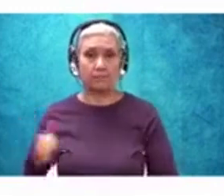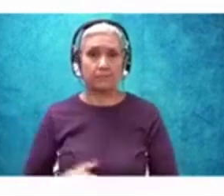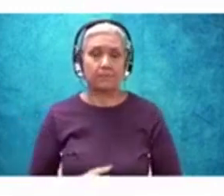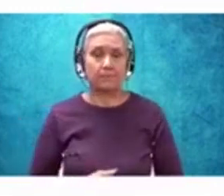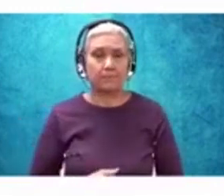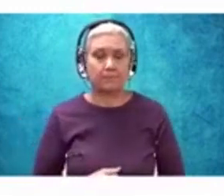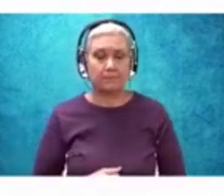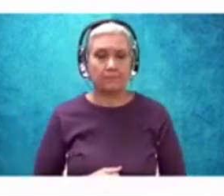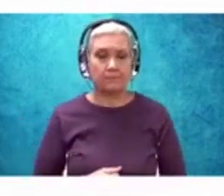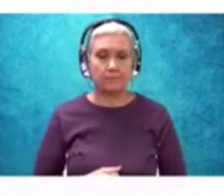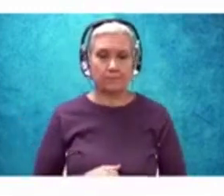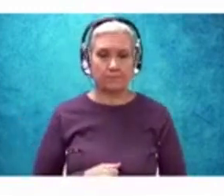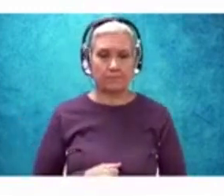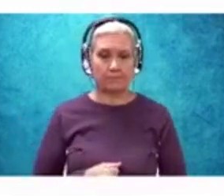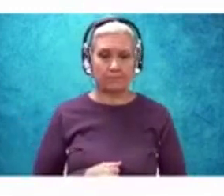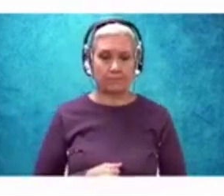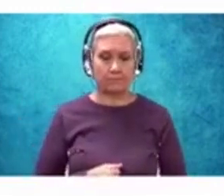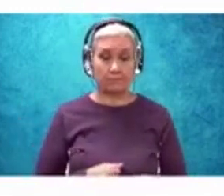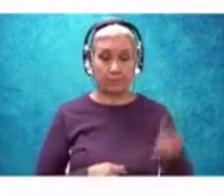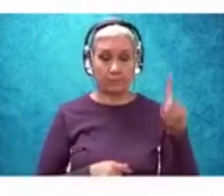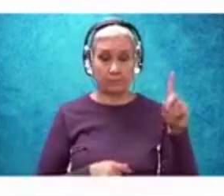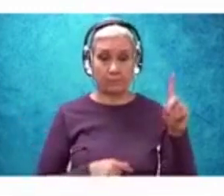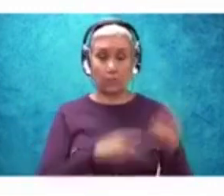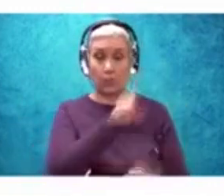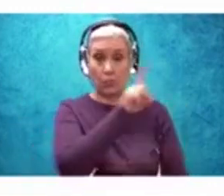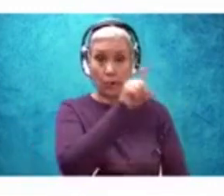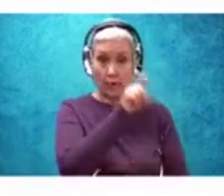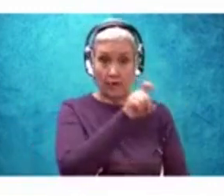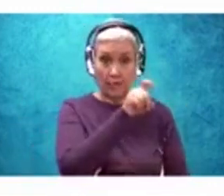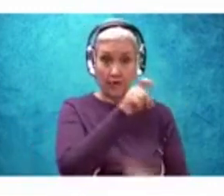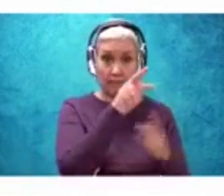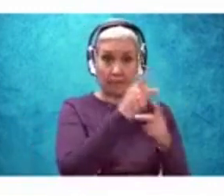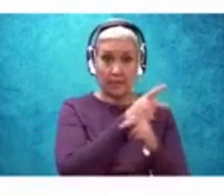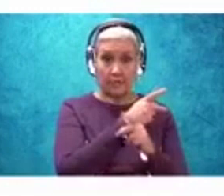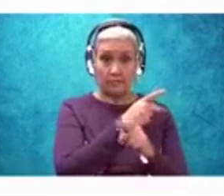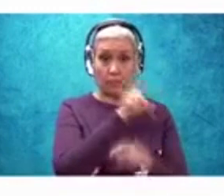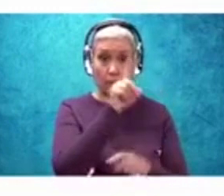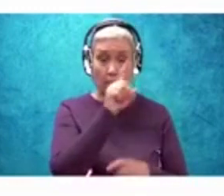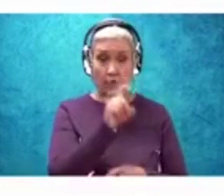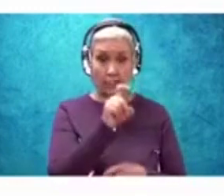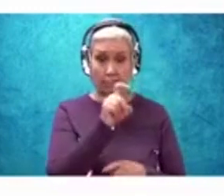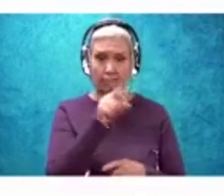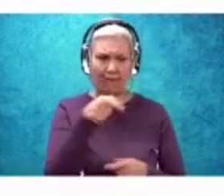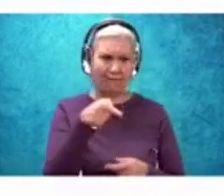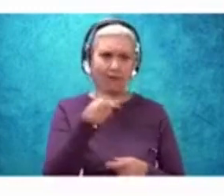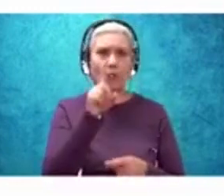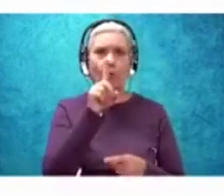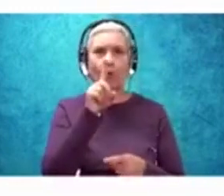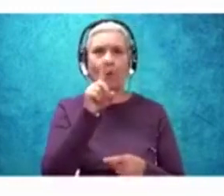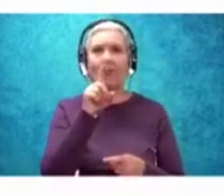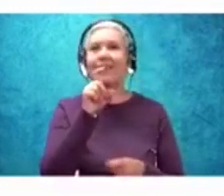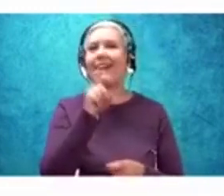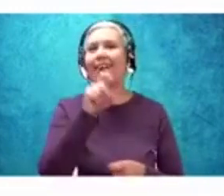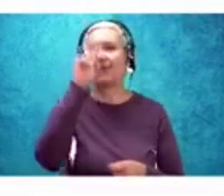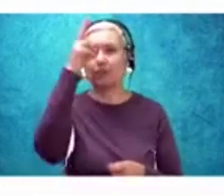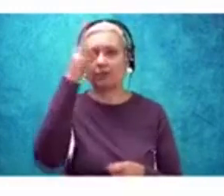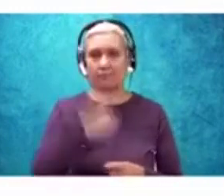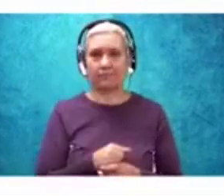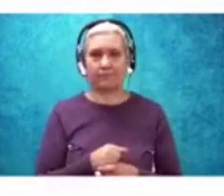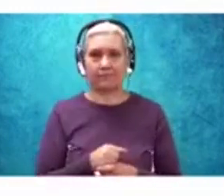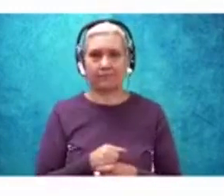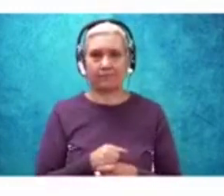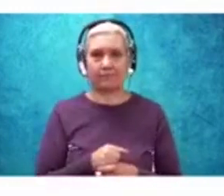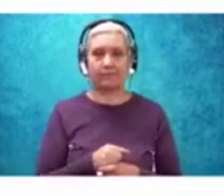larger rectangle. So the product of 1x times 1x is 1x squared. The product of 1x and 2 gives